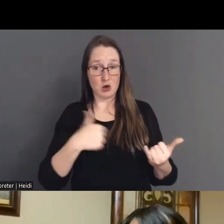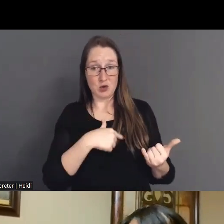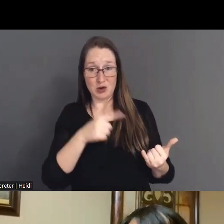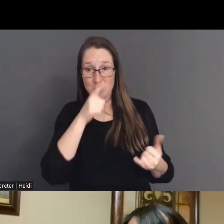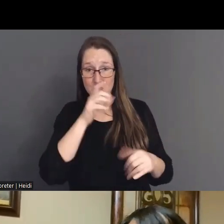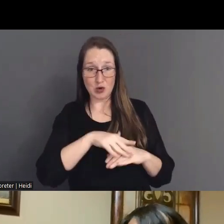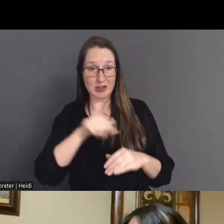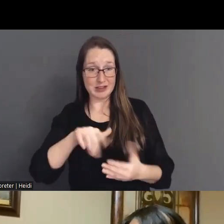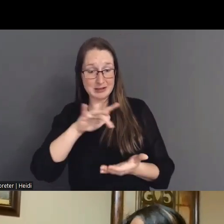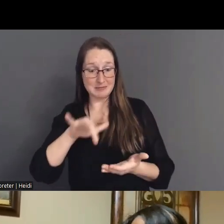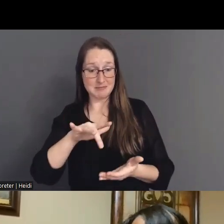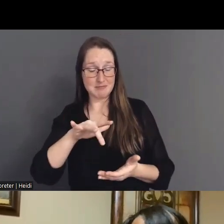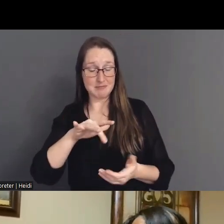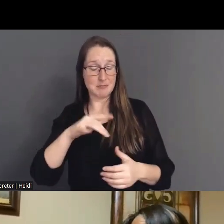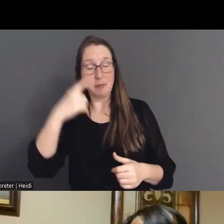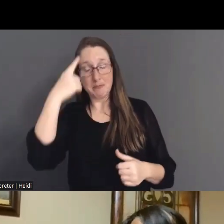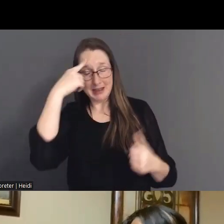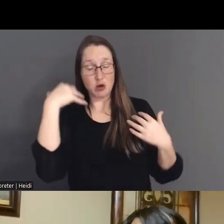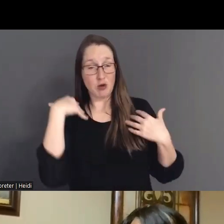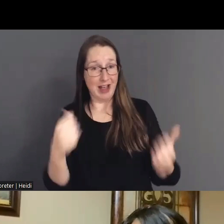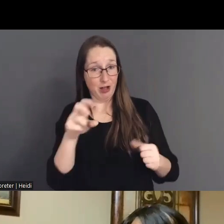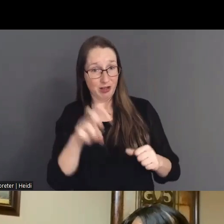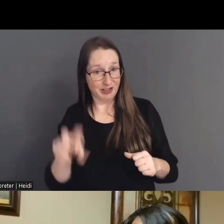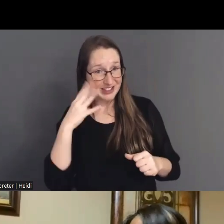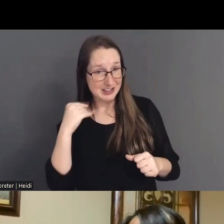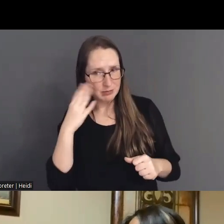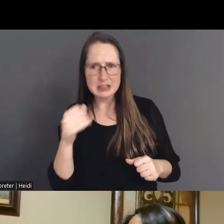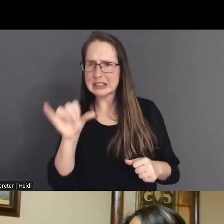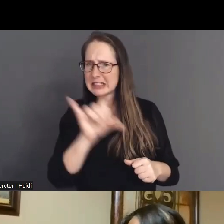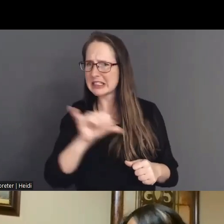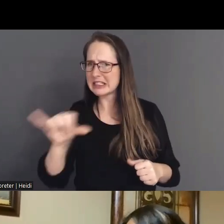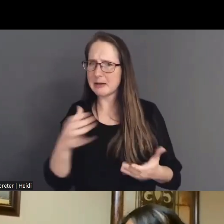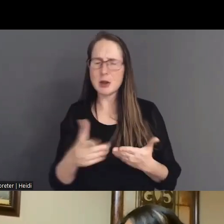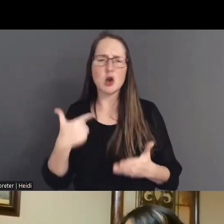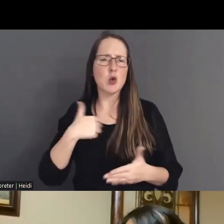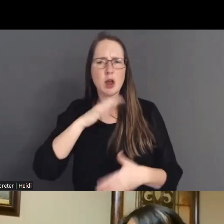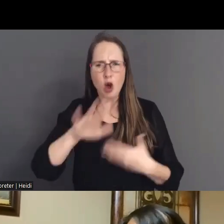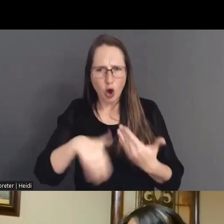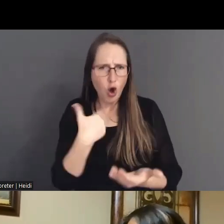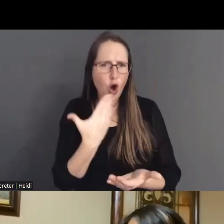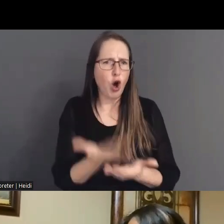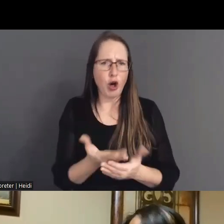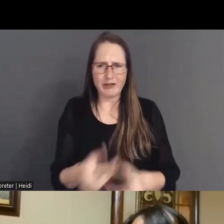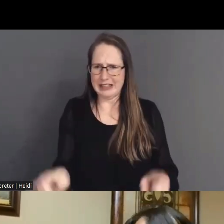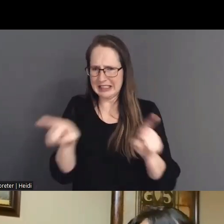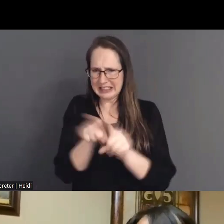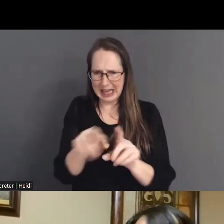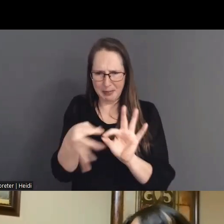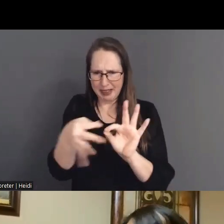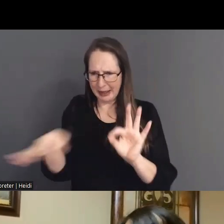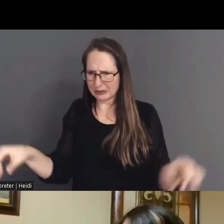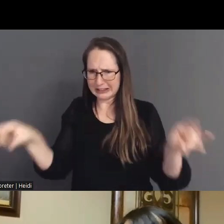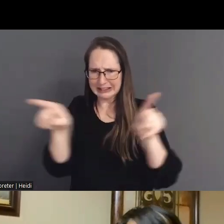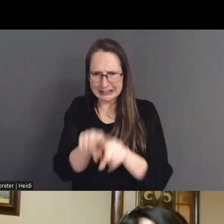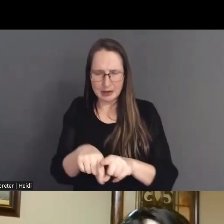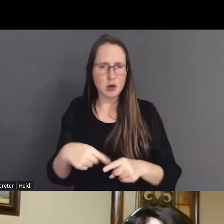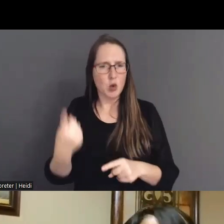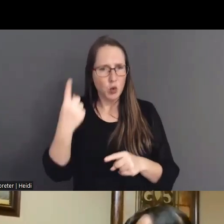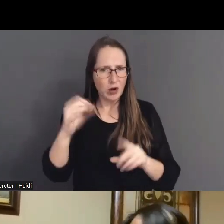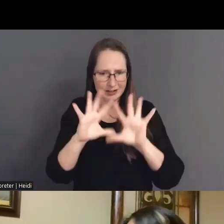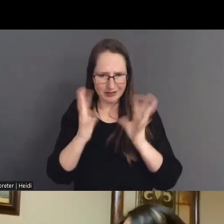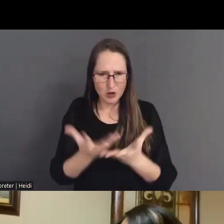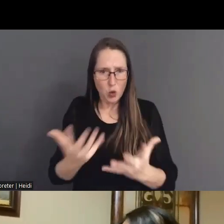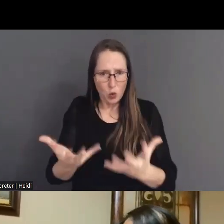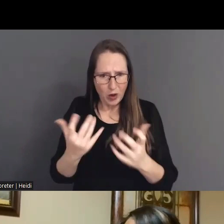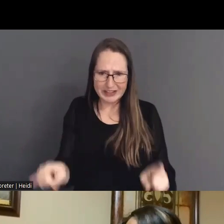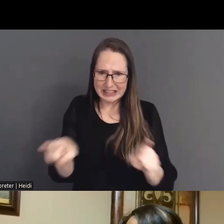this mental health journey, have to do the same thing. We all have to be speaking the same language and wanting the same thing. And then the